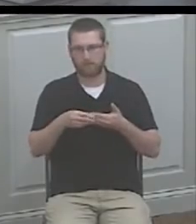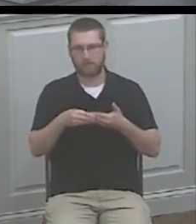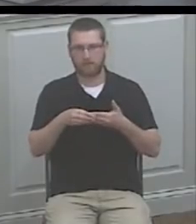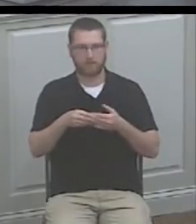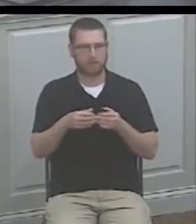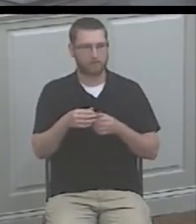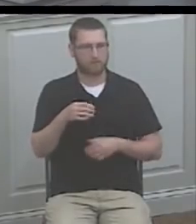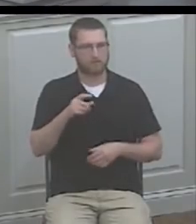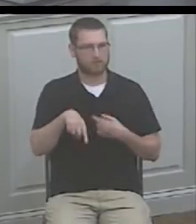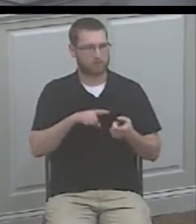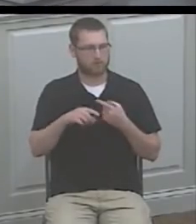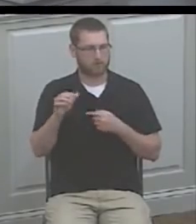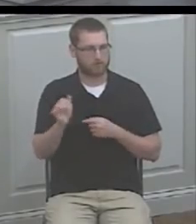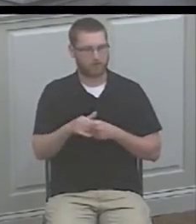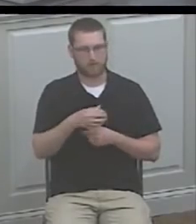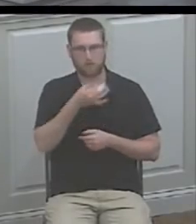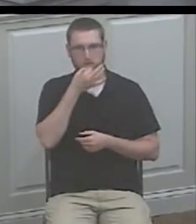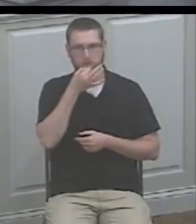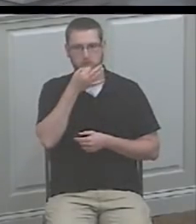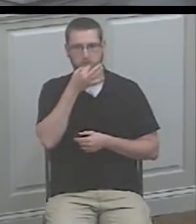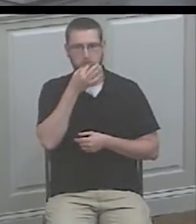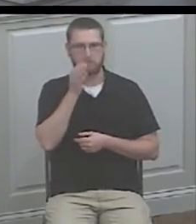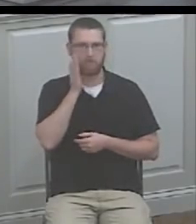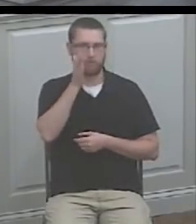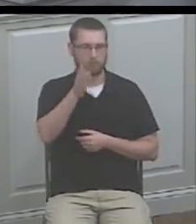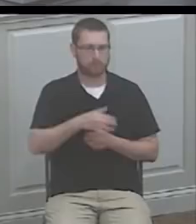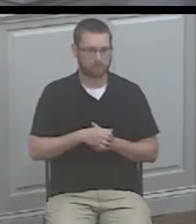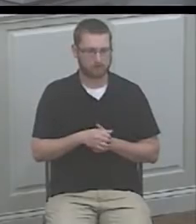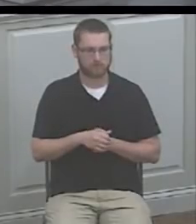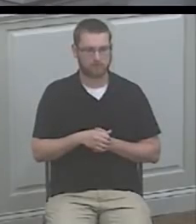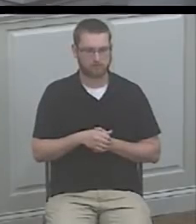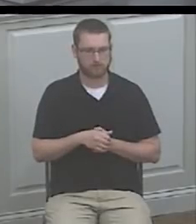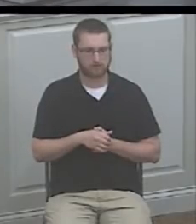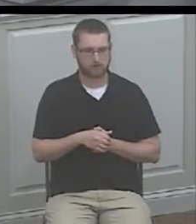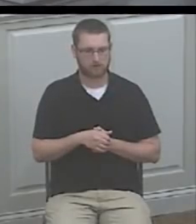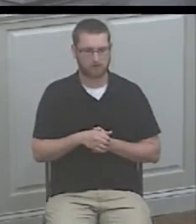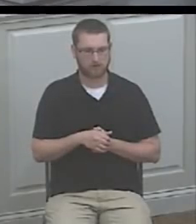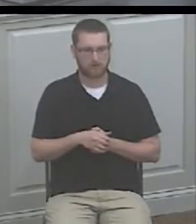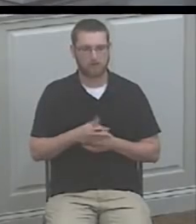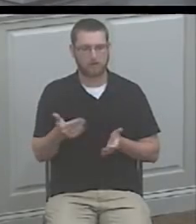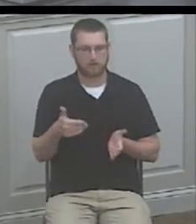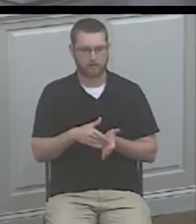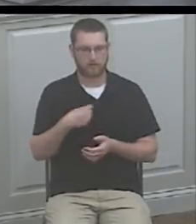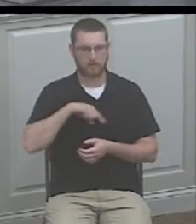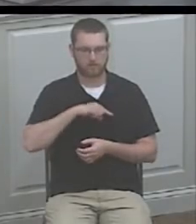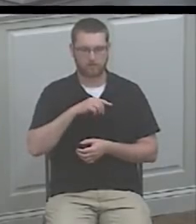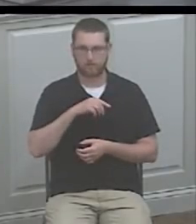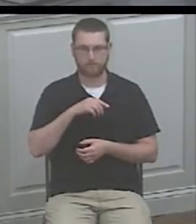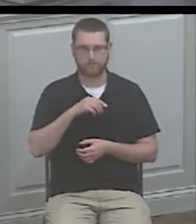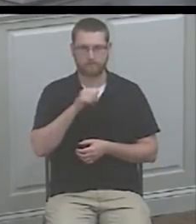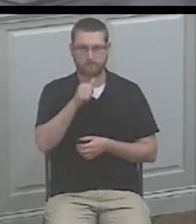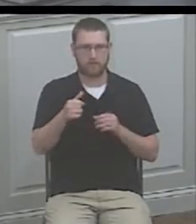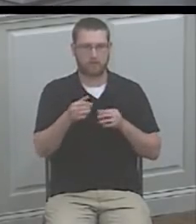flexibility in the near future in order to address that. Again, I wasn't prepared to